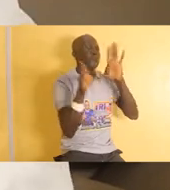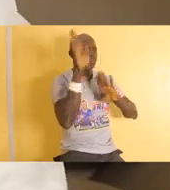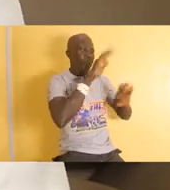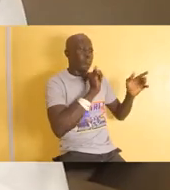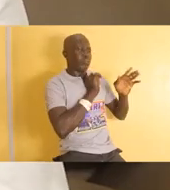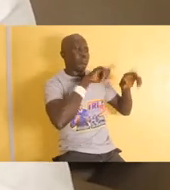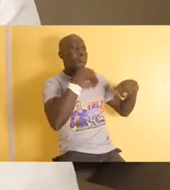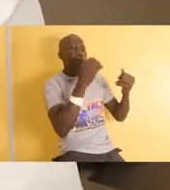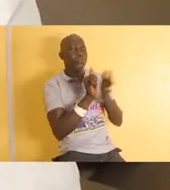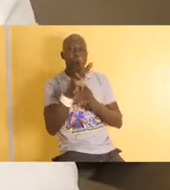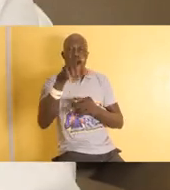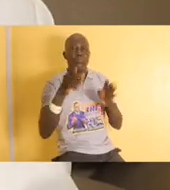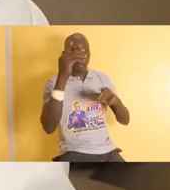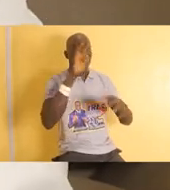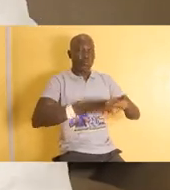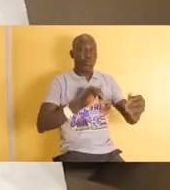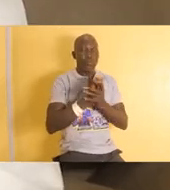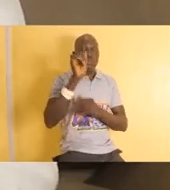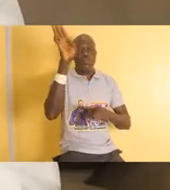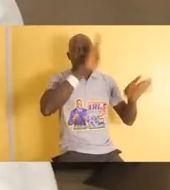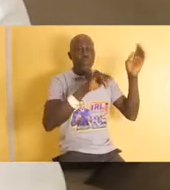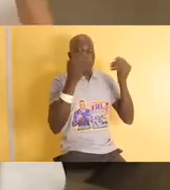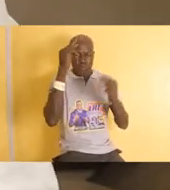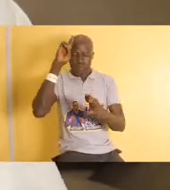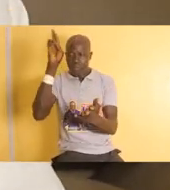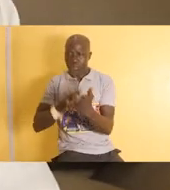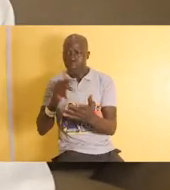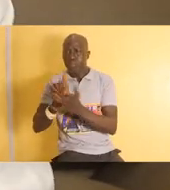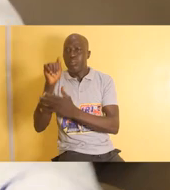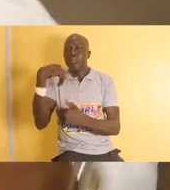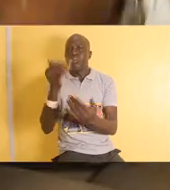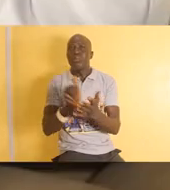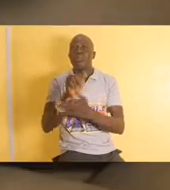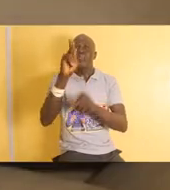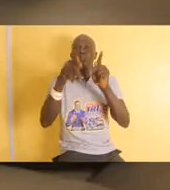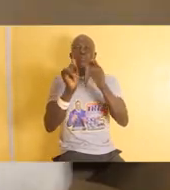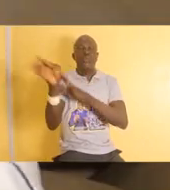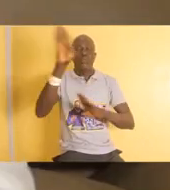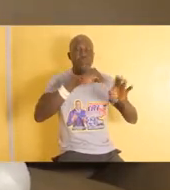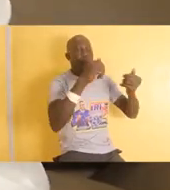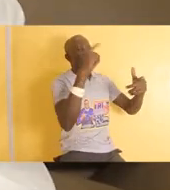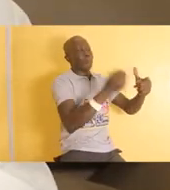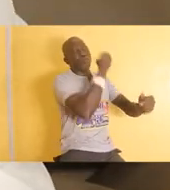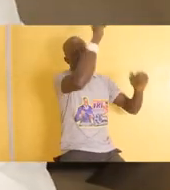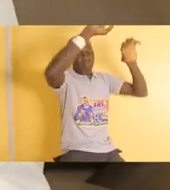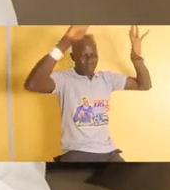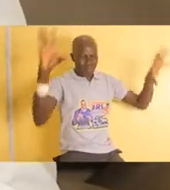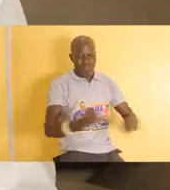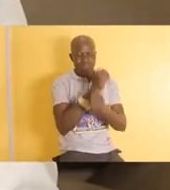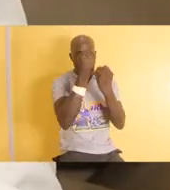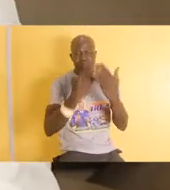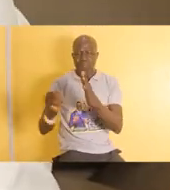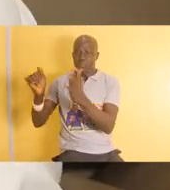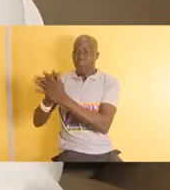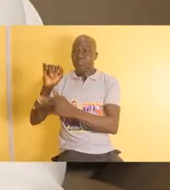Mo le so fun. I can tell you. Ben. Yes. Can you to recognize eje? Before you be relevant. Ogun wa ko se laye ni. Mi mo se mo tenu ma